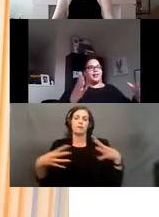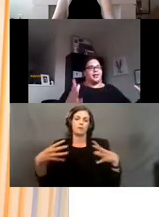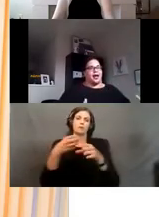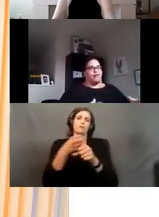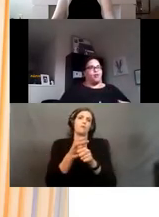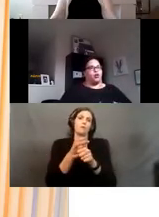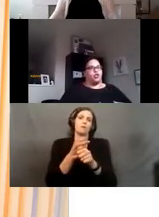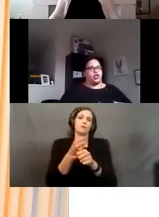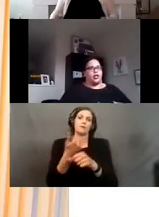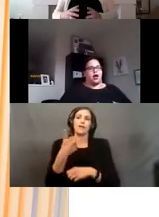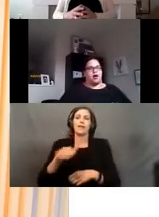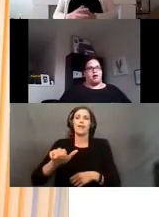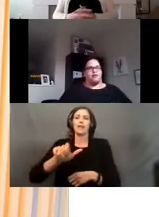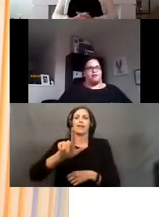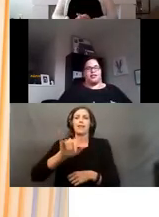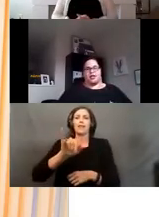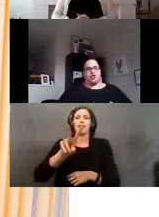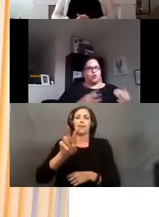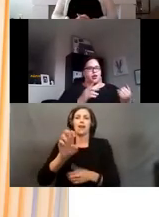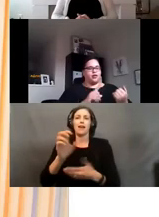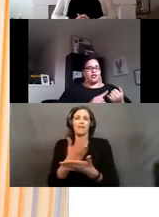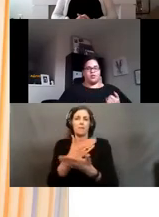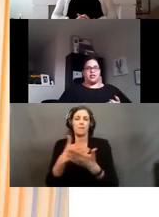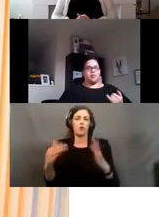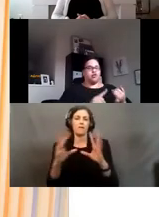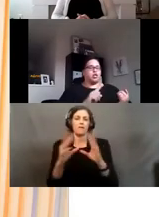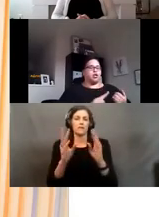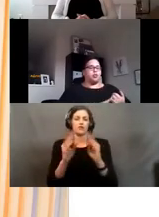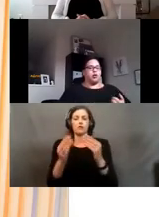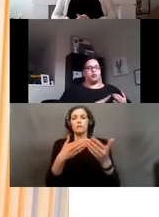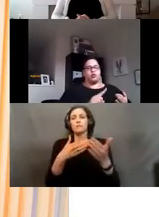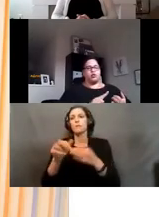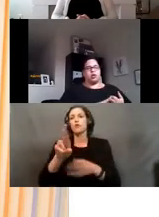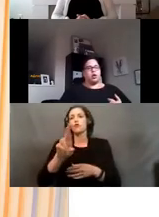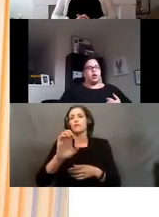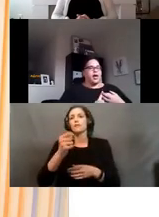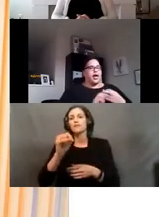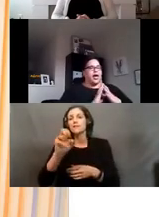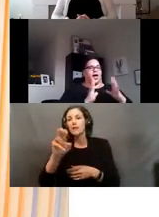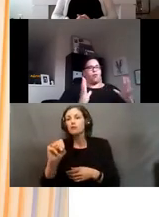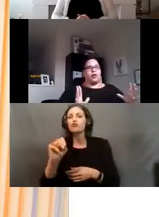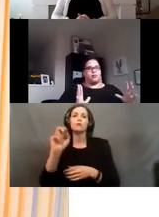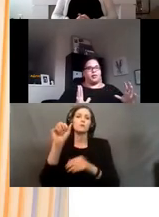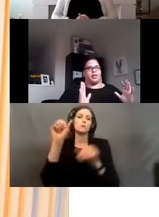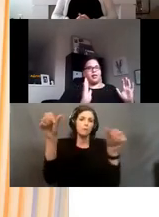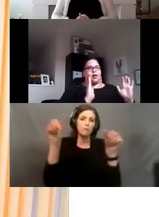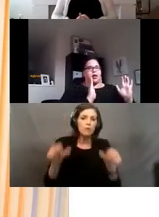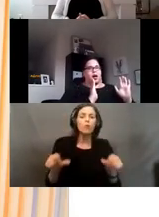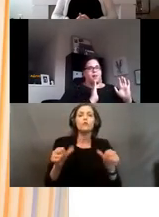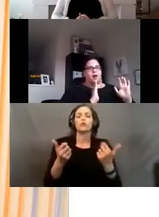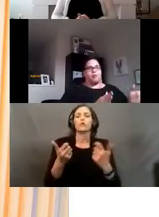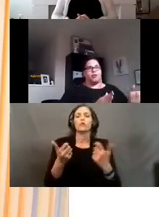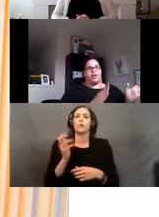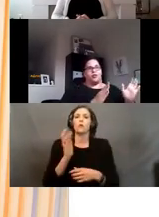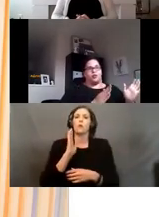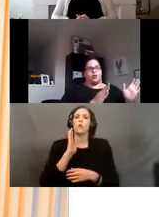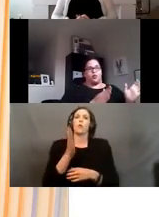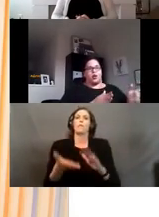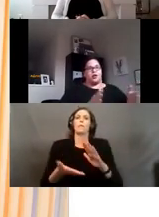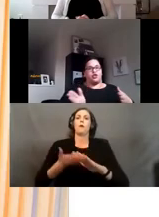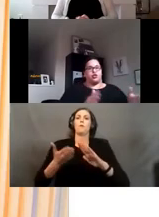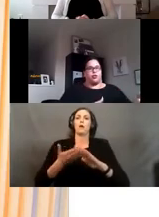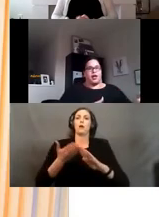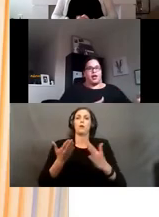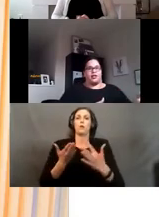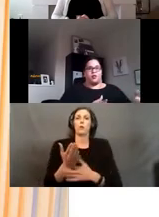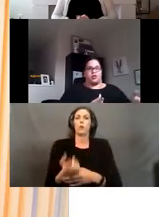any live portion of a session, whether it's a reception, a poster, will be operated through